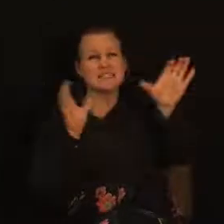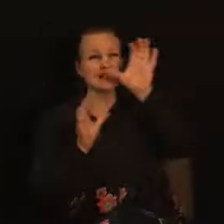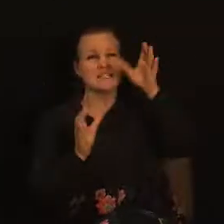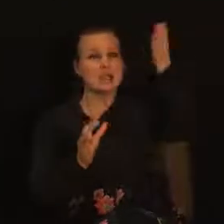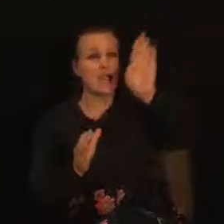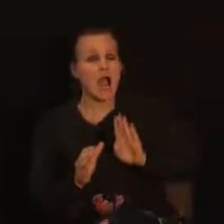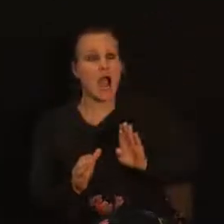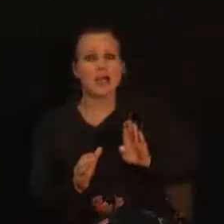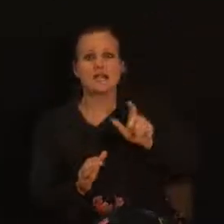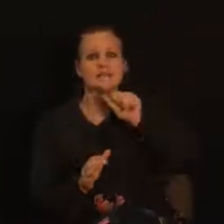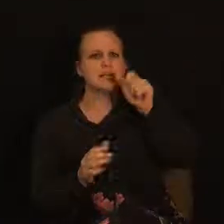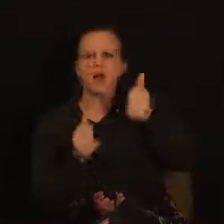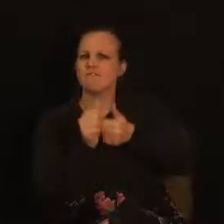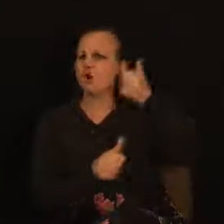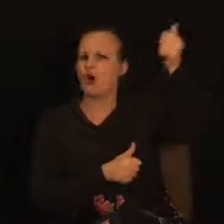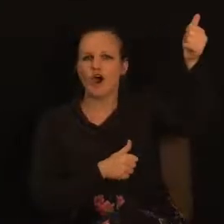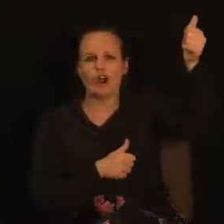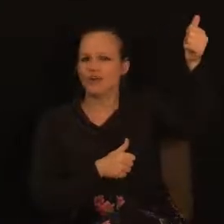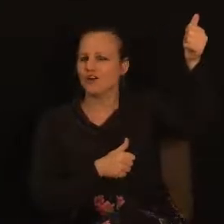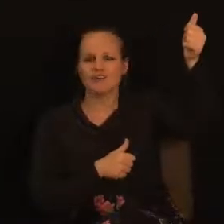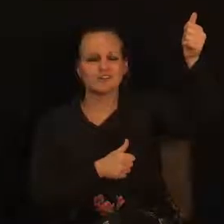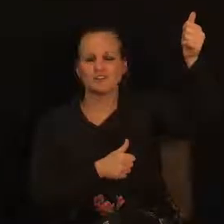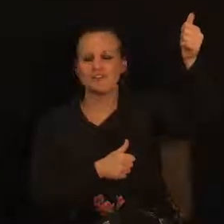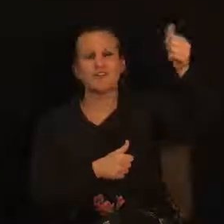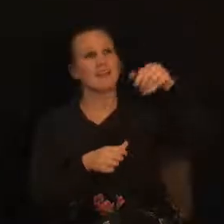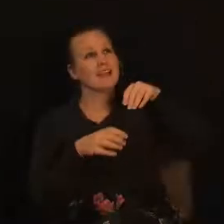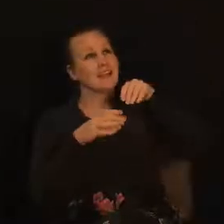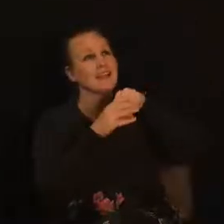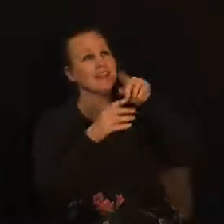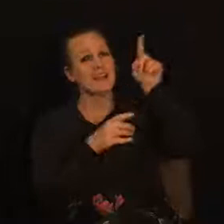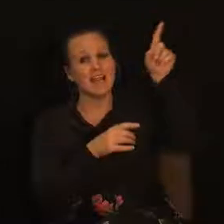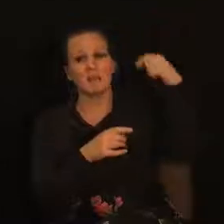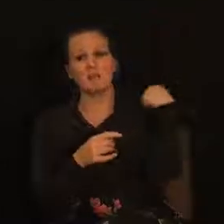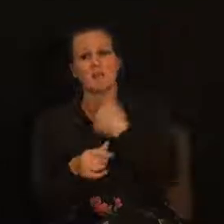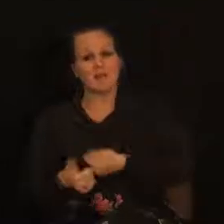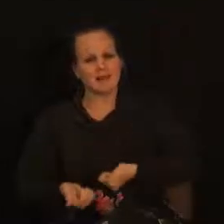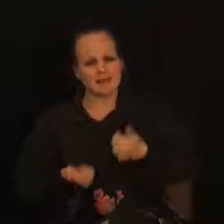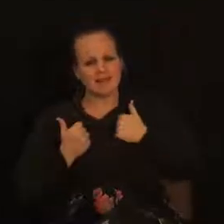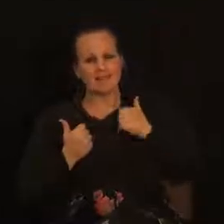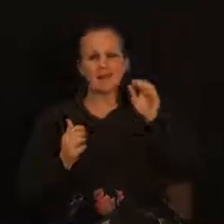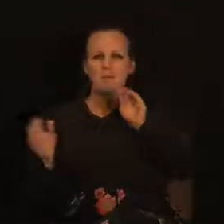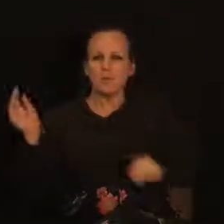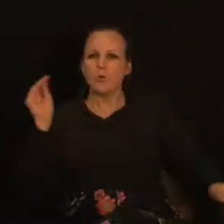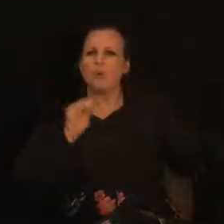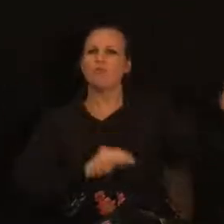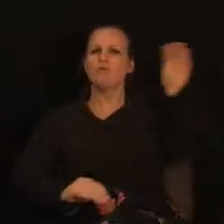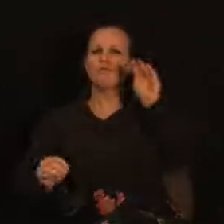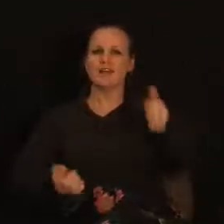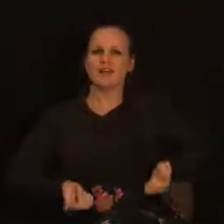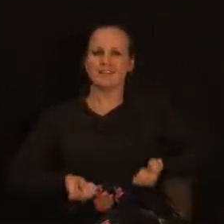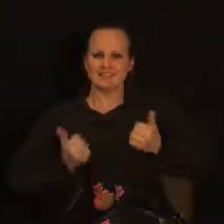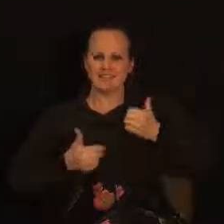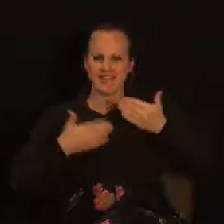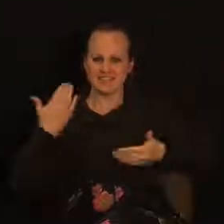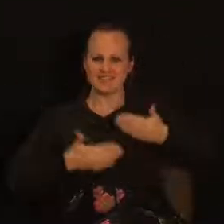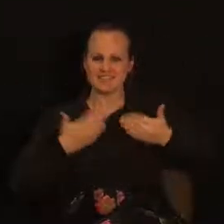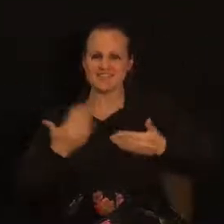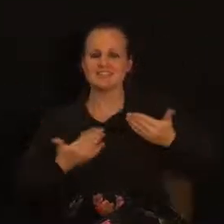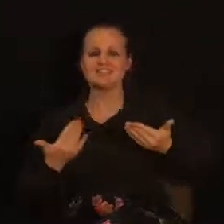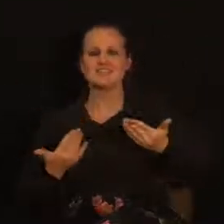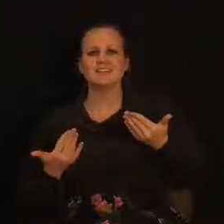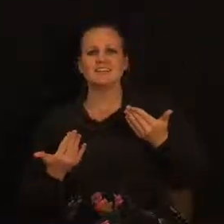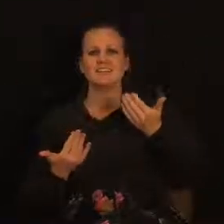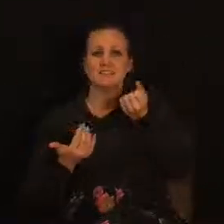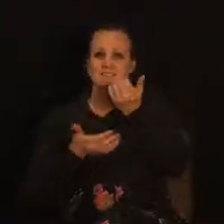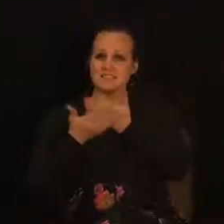is not far from each one of us. For in him we live and move and exist, as even some of your own poets have